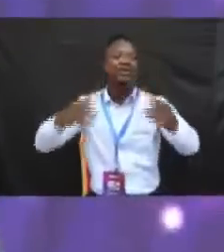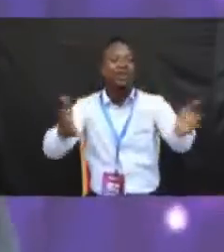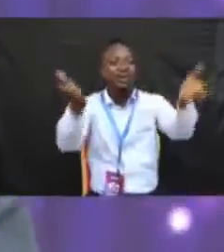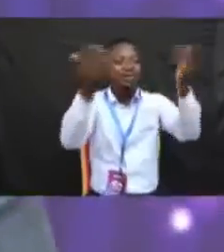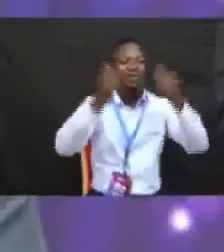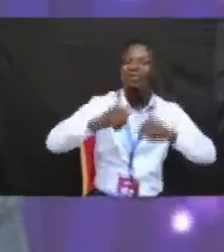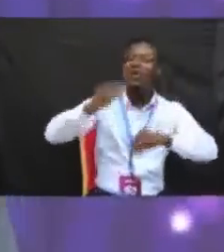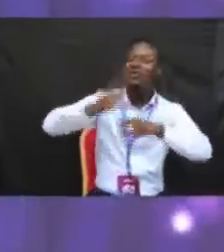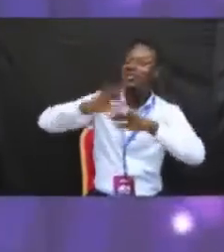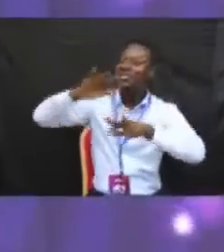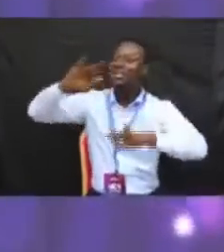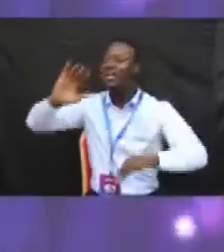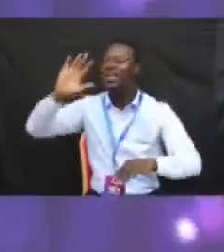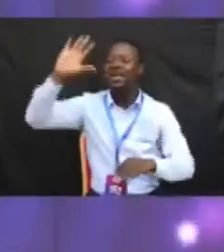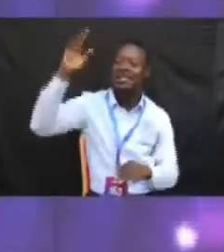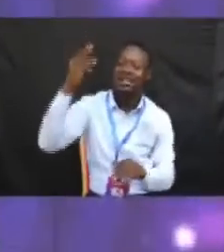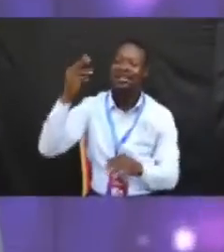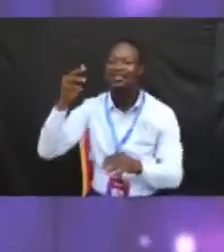Yes.